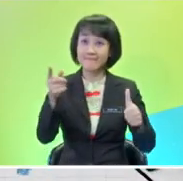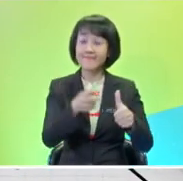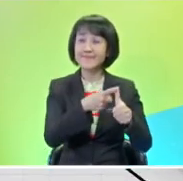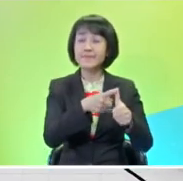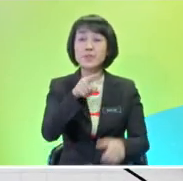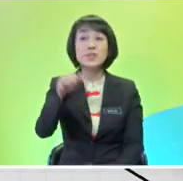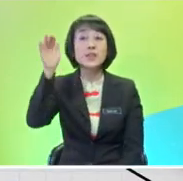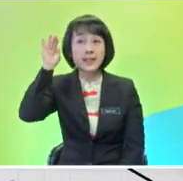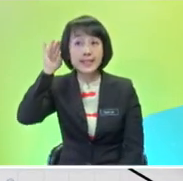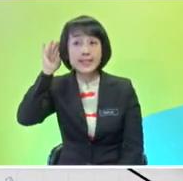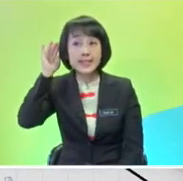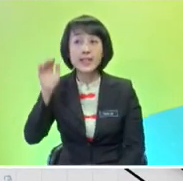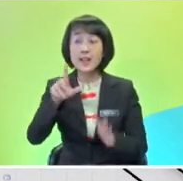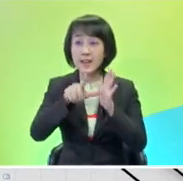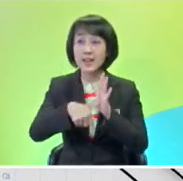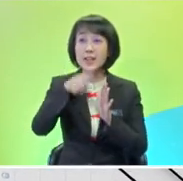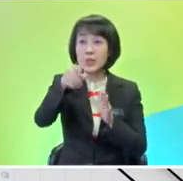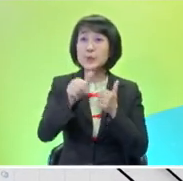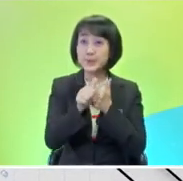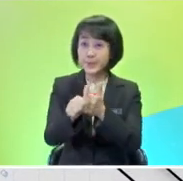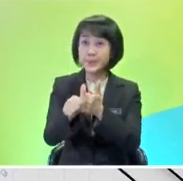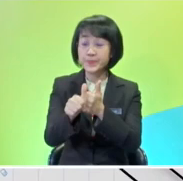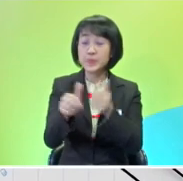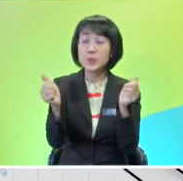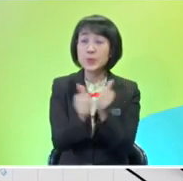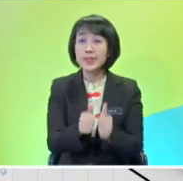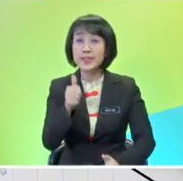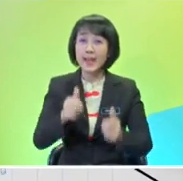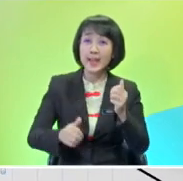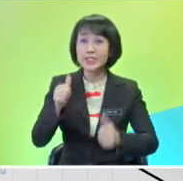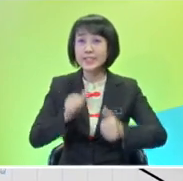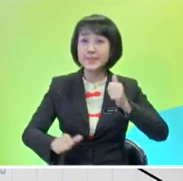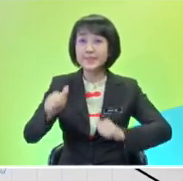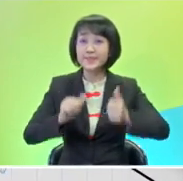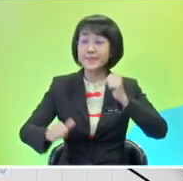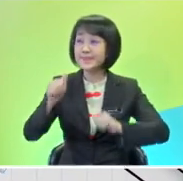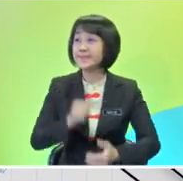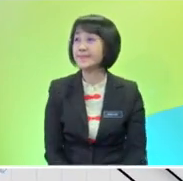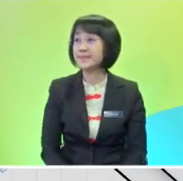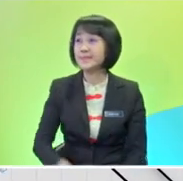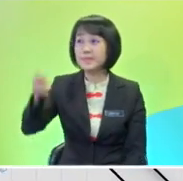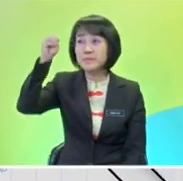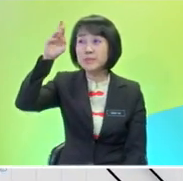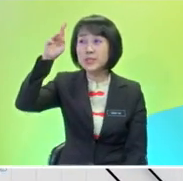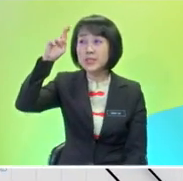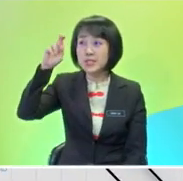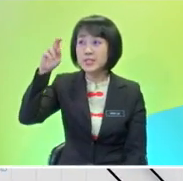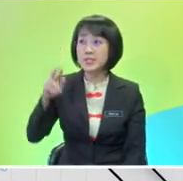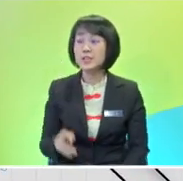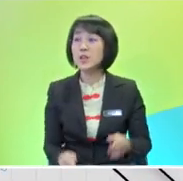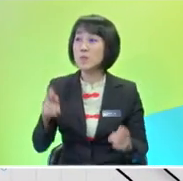can listen. Then you're going to repeat with the actions. Okay? So, Mr. Bot can't